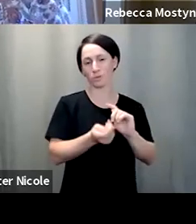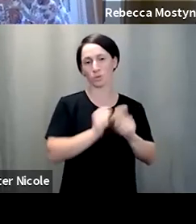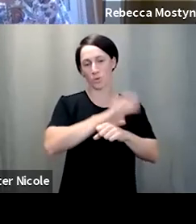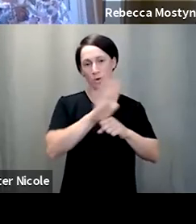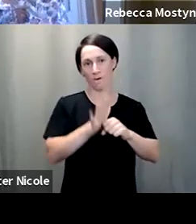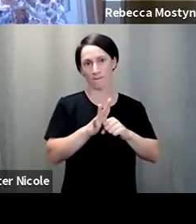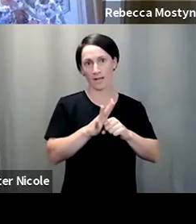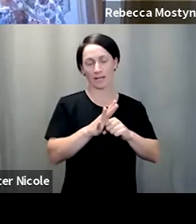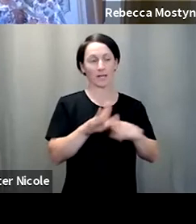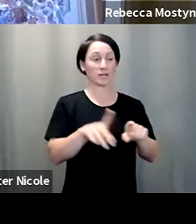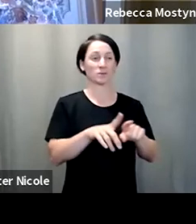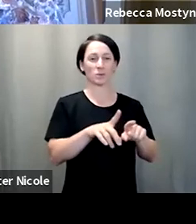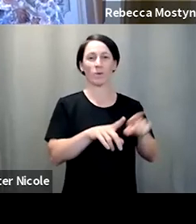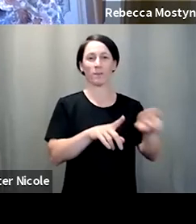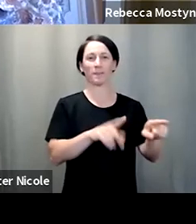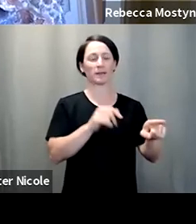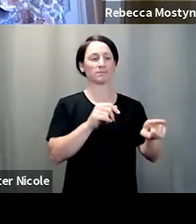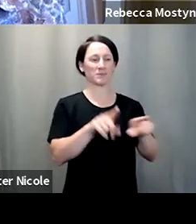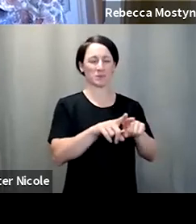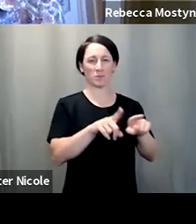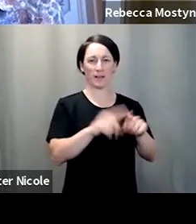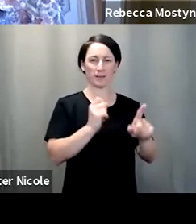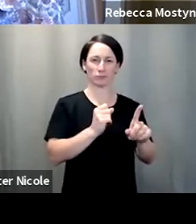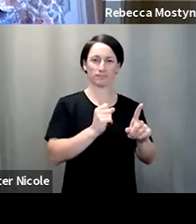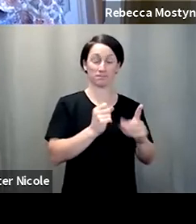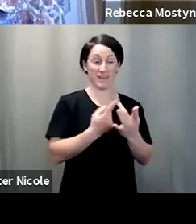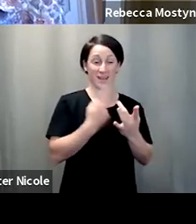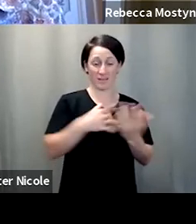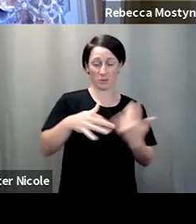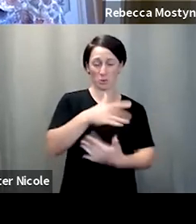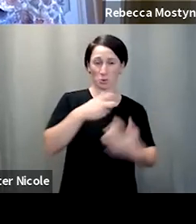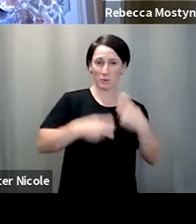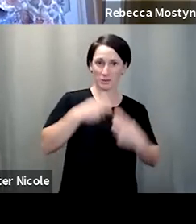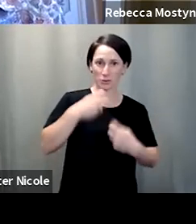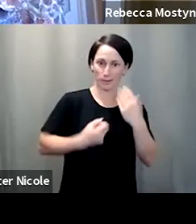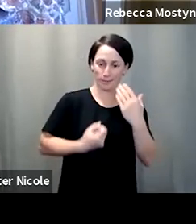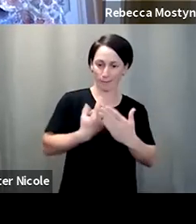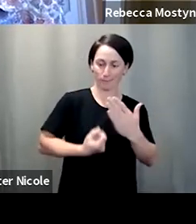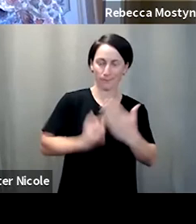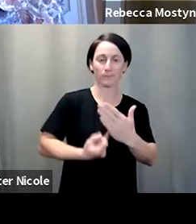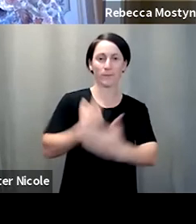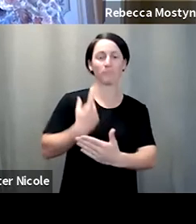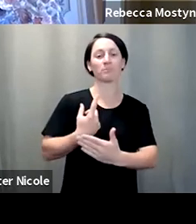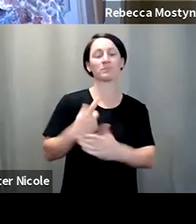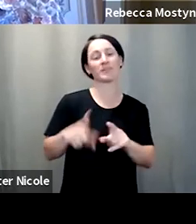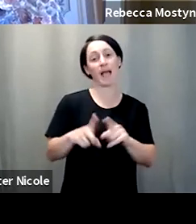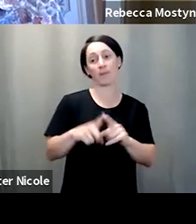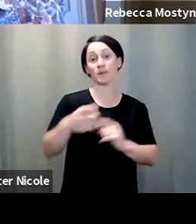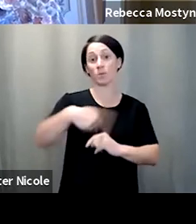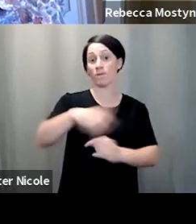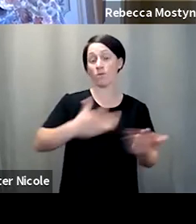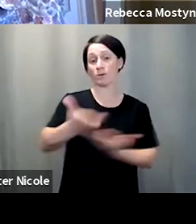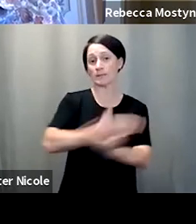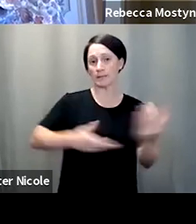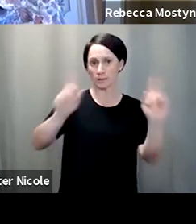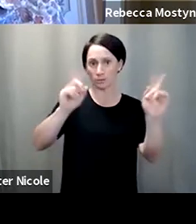and respond to some of the social issues that are emerging, like the ones that have come up today. So if you're